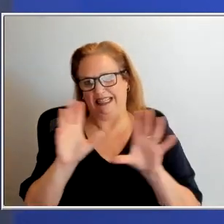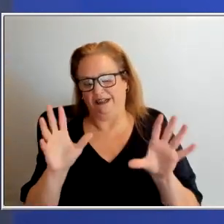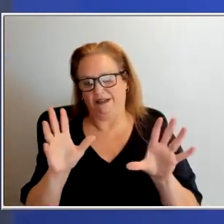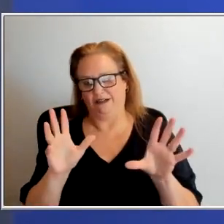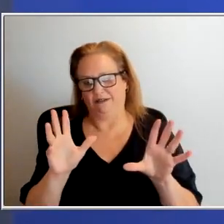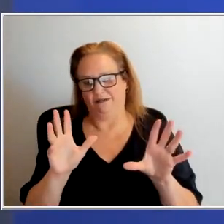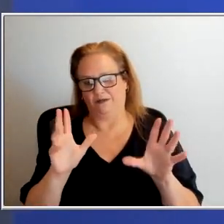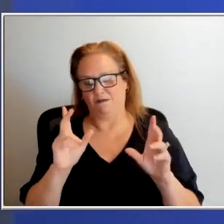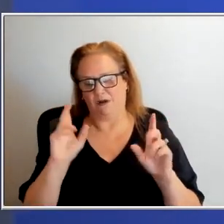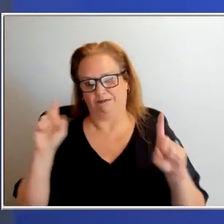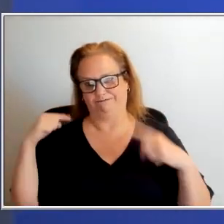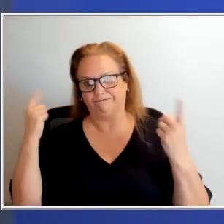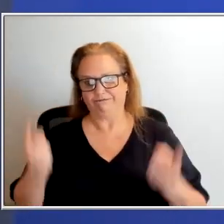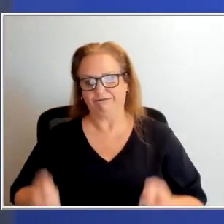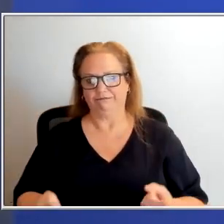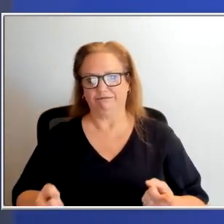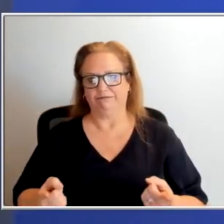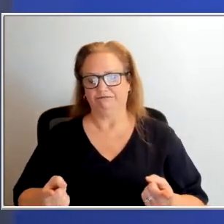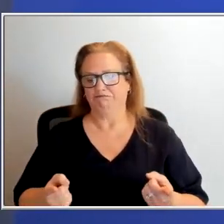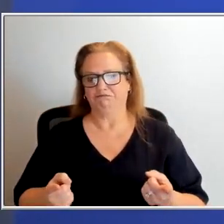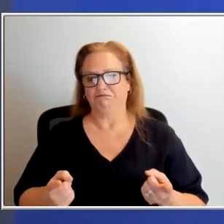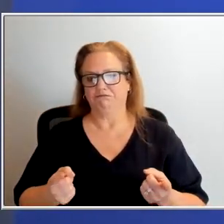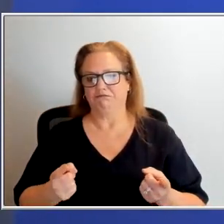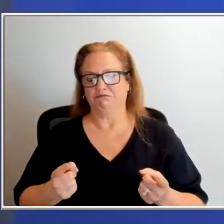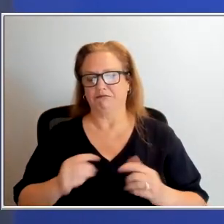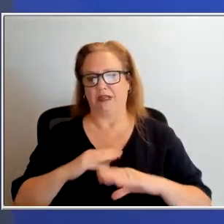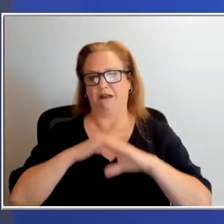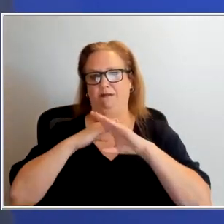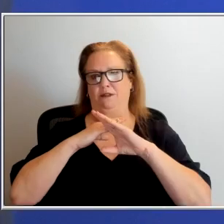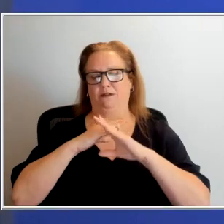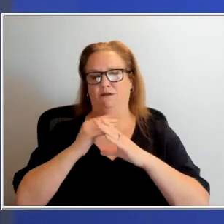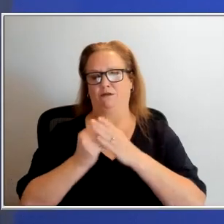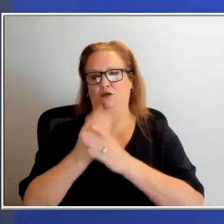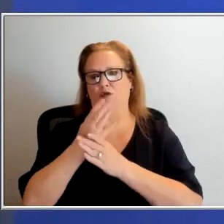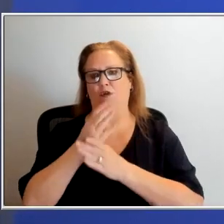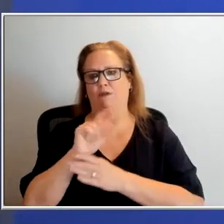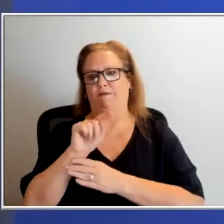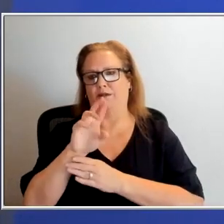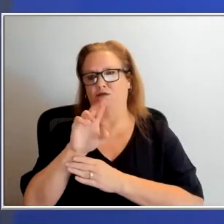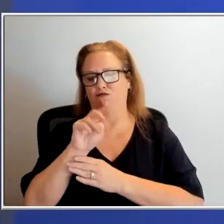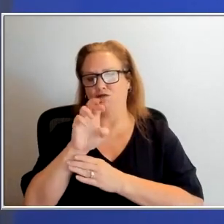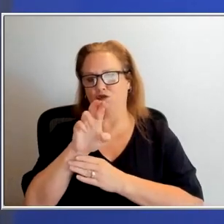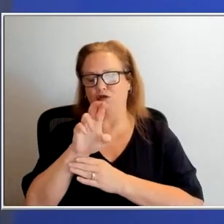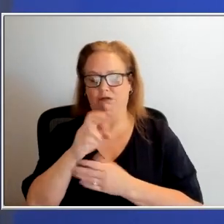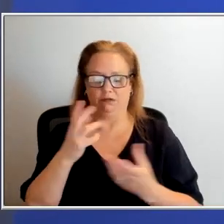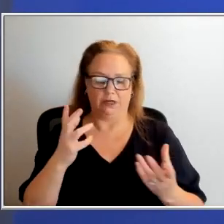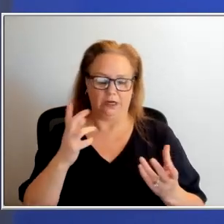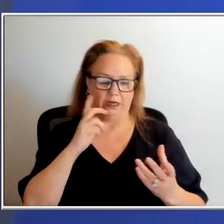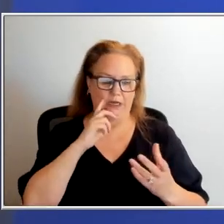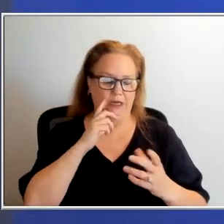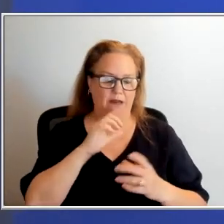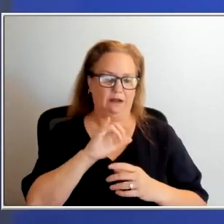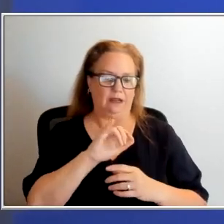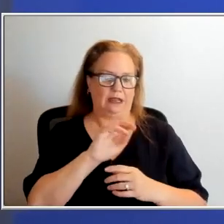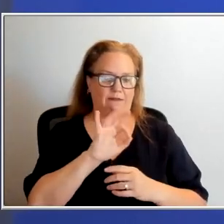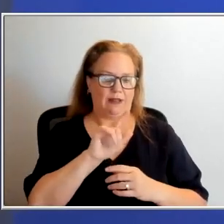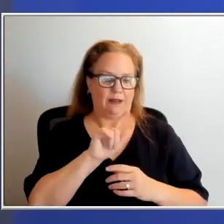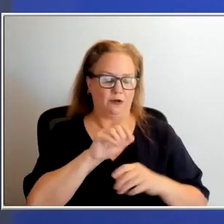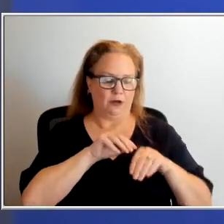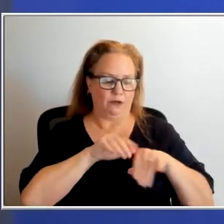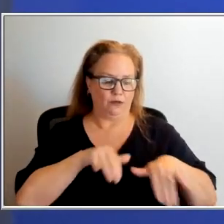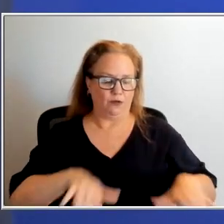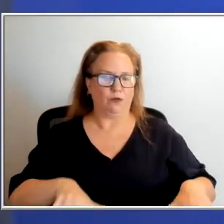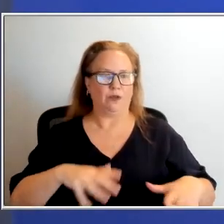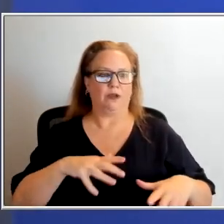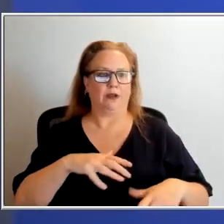so far that it probably inhibits tumor growth. And whether that's through an inflammatory pathway through the myokines,